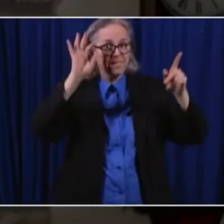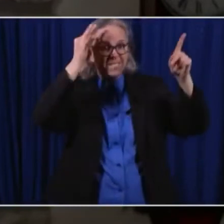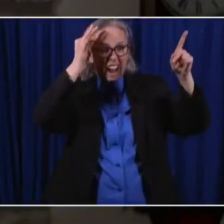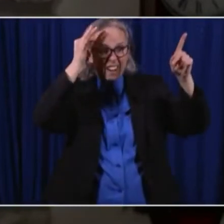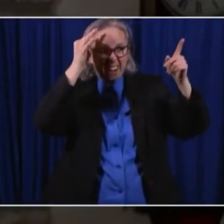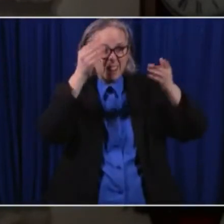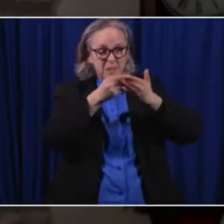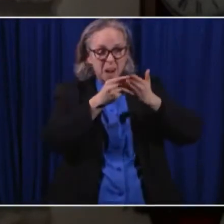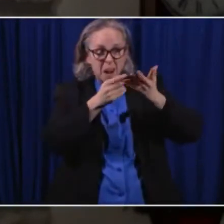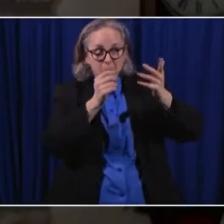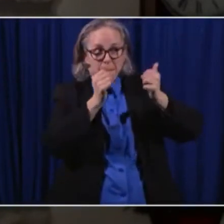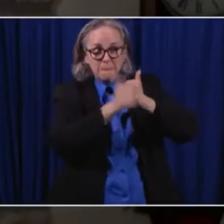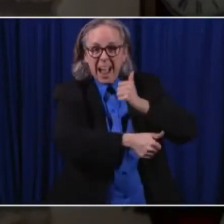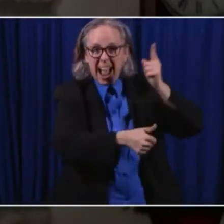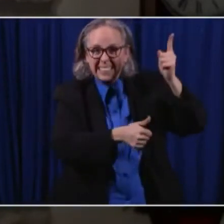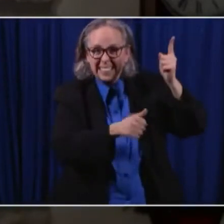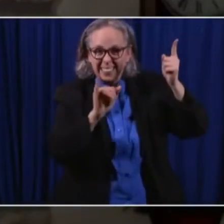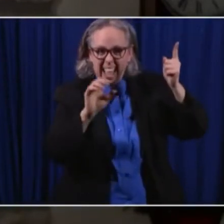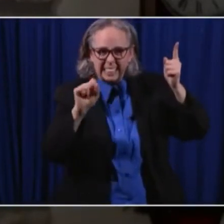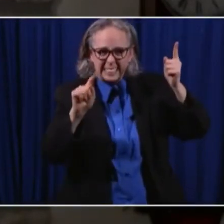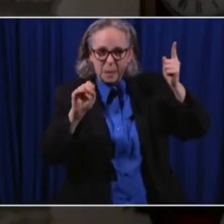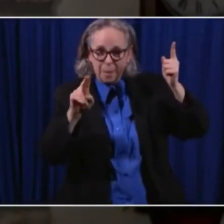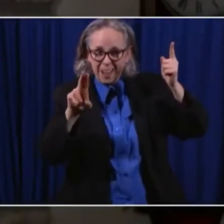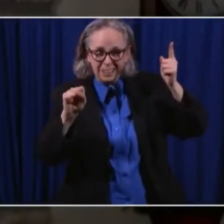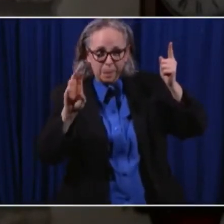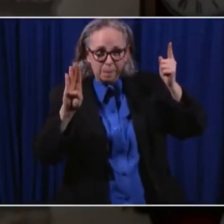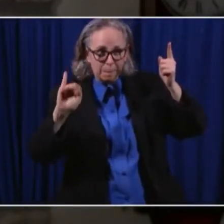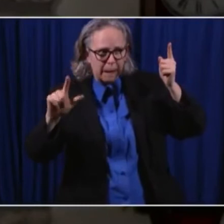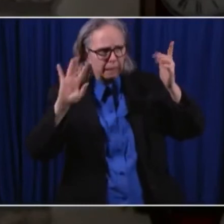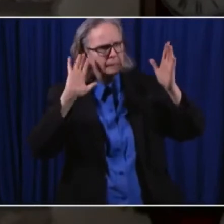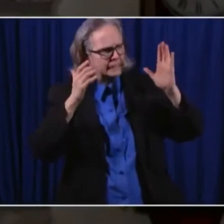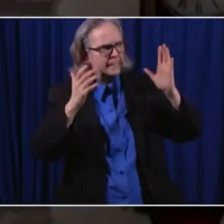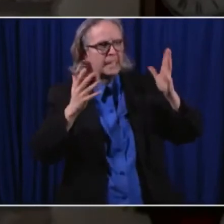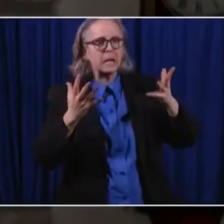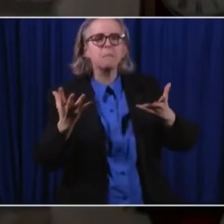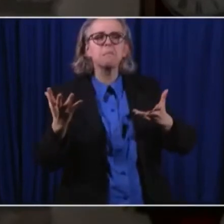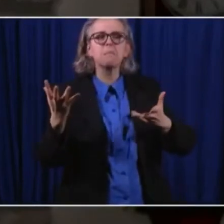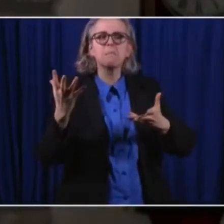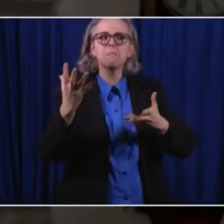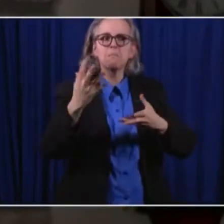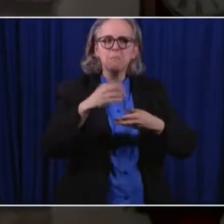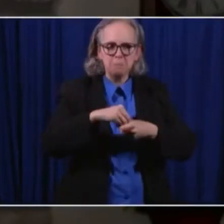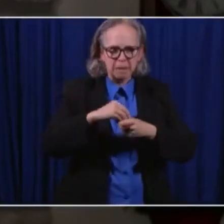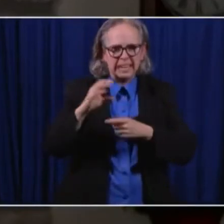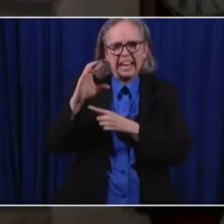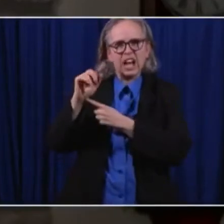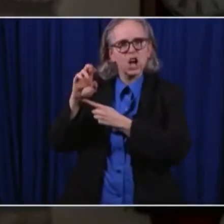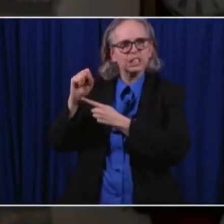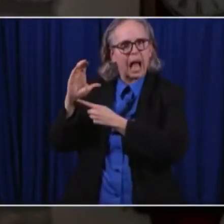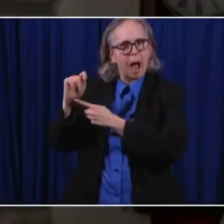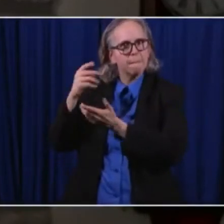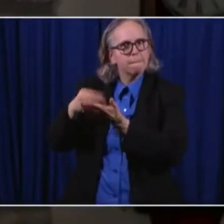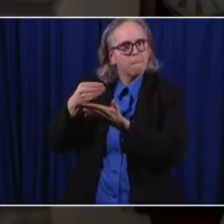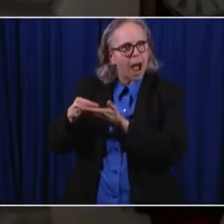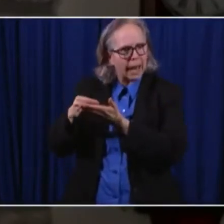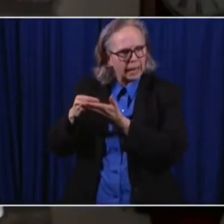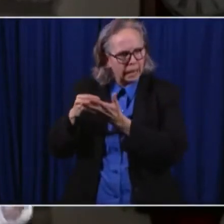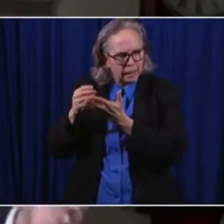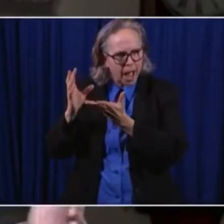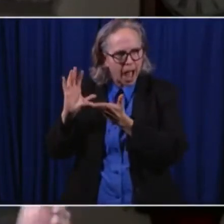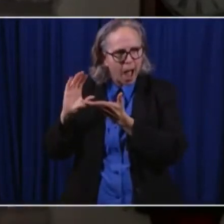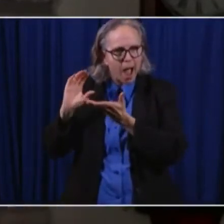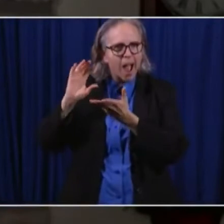in that bill is a rollover so that we can take our CARES Act dollars and not have to spend them by the 31st of December, but